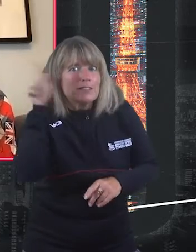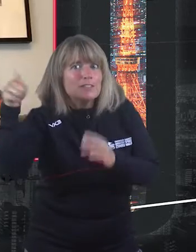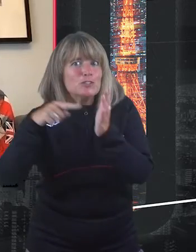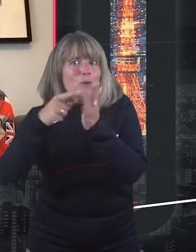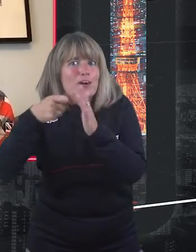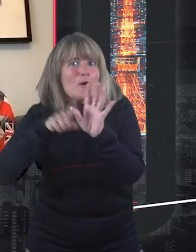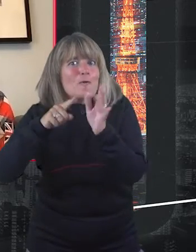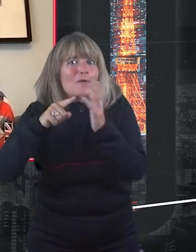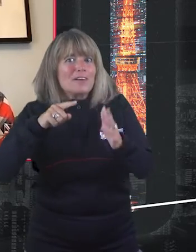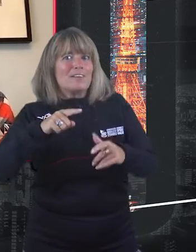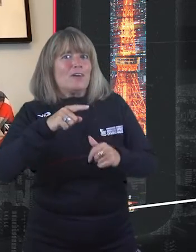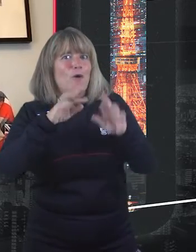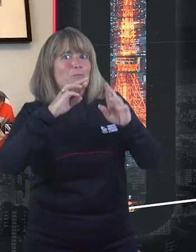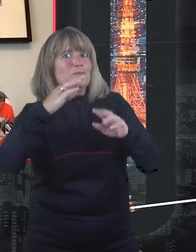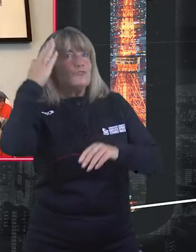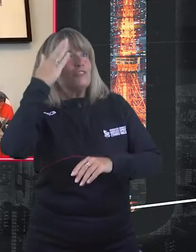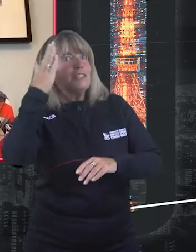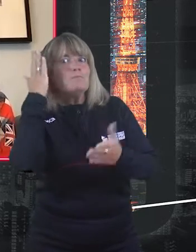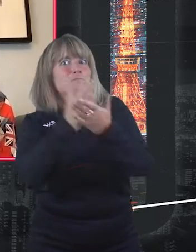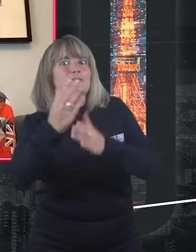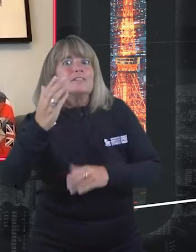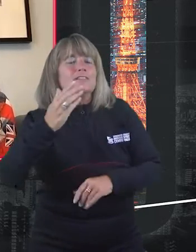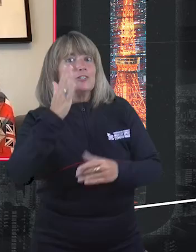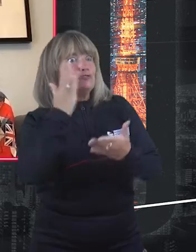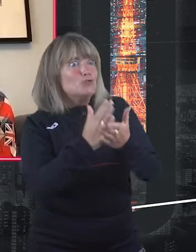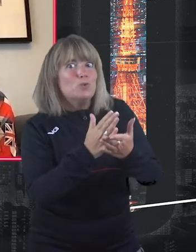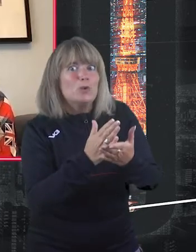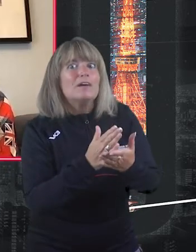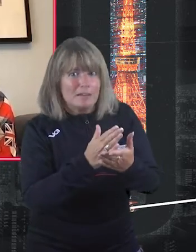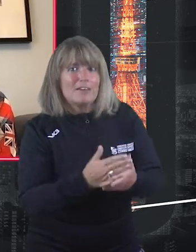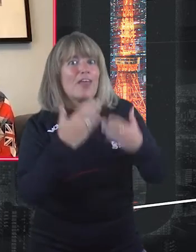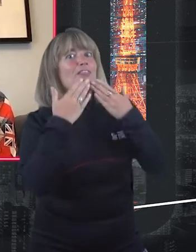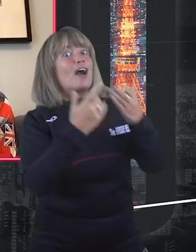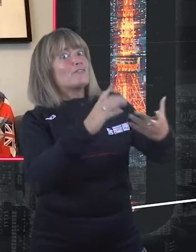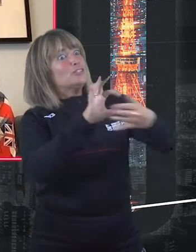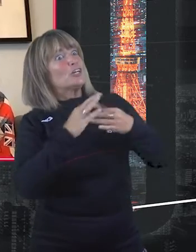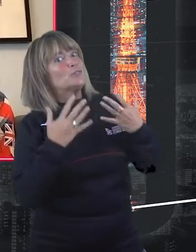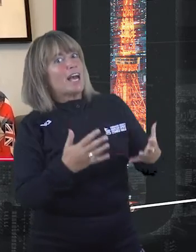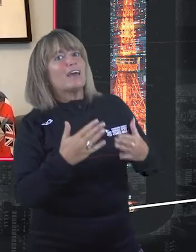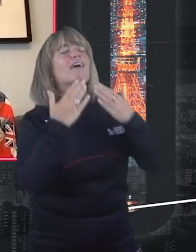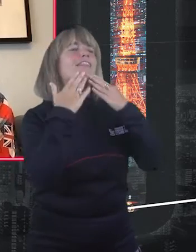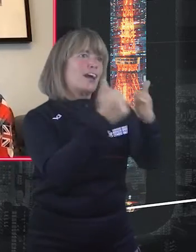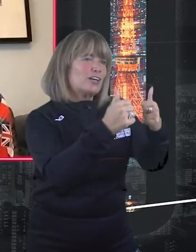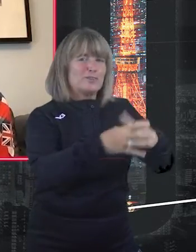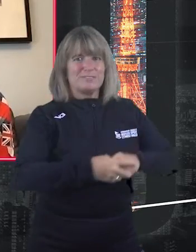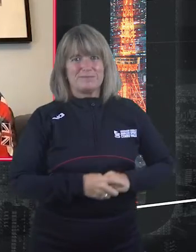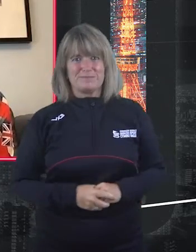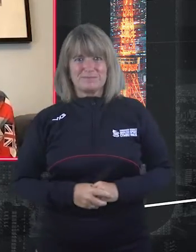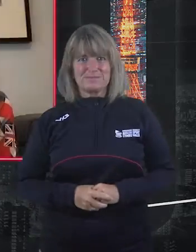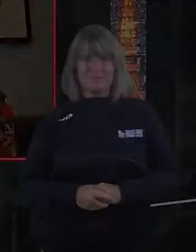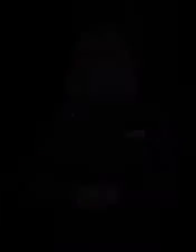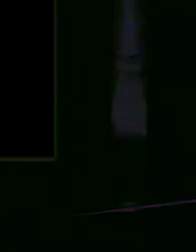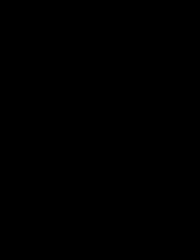We'll be watching you closely in Tokyo and I hope your dreams do come true in Japan. And thanks for joining us today. Thanks so much.